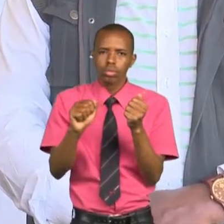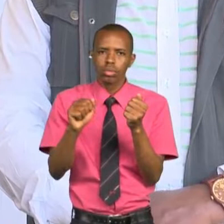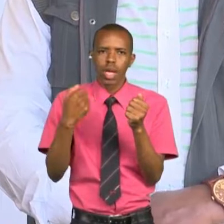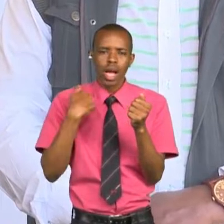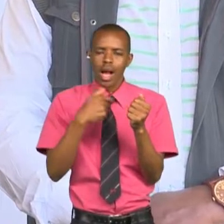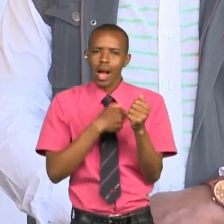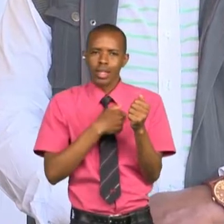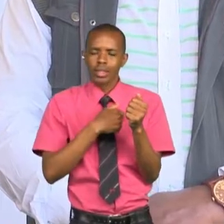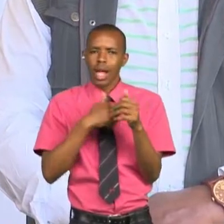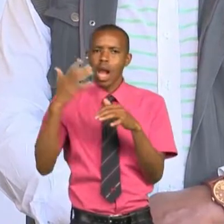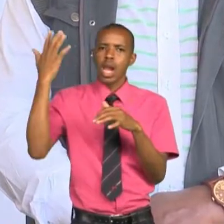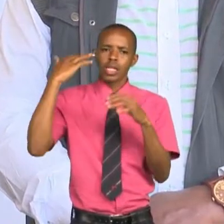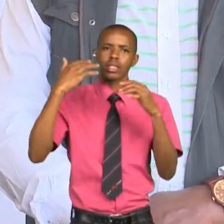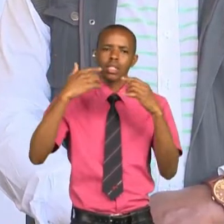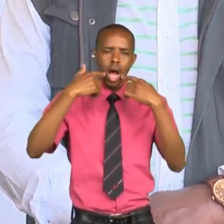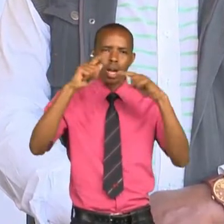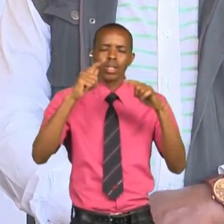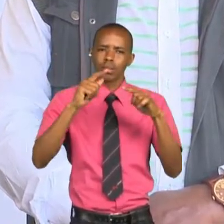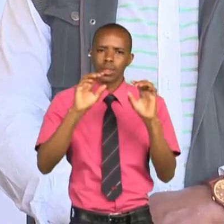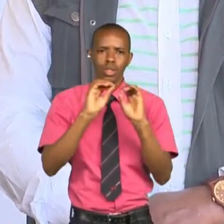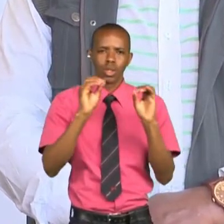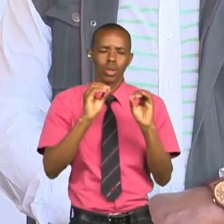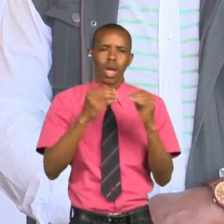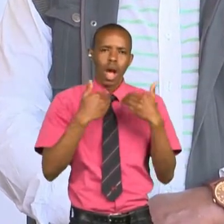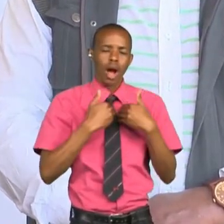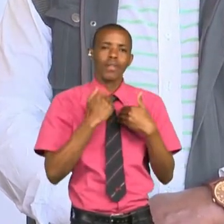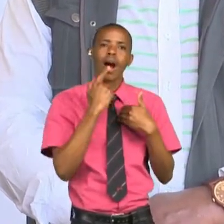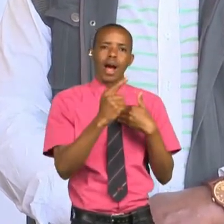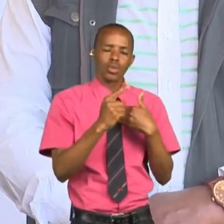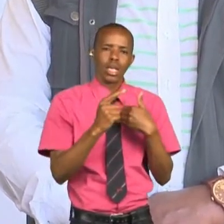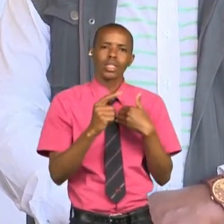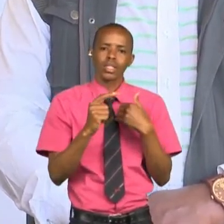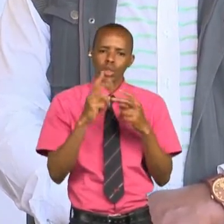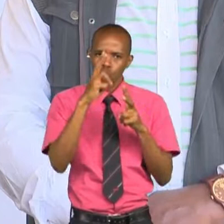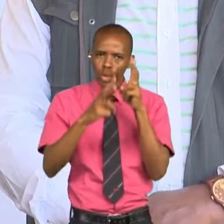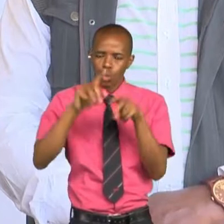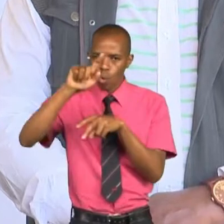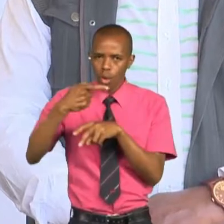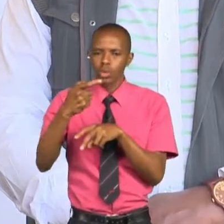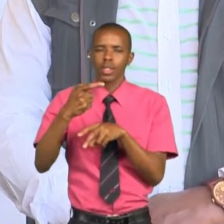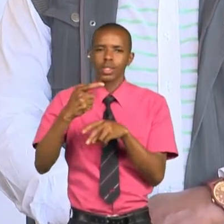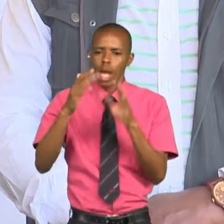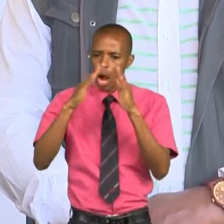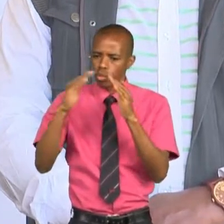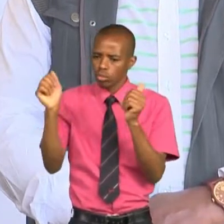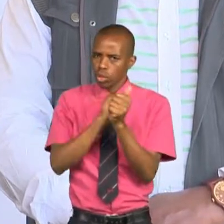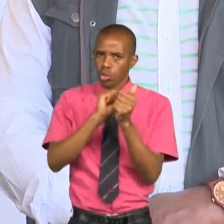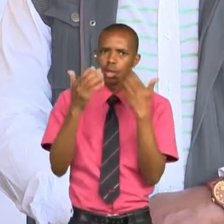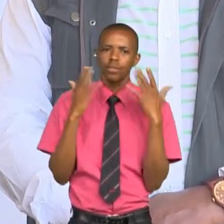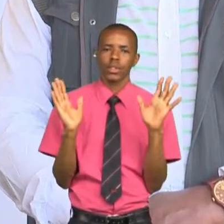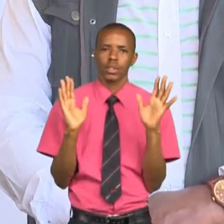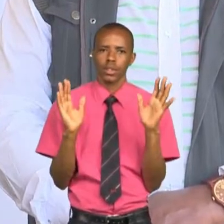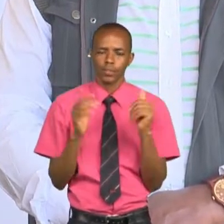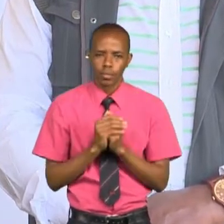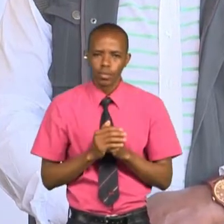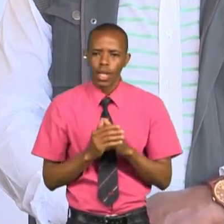disclose to you in the last briefing, we had 122,000 Kenyans affected. As